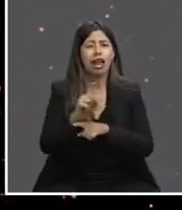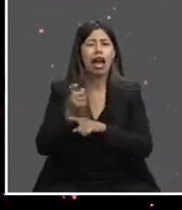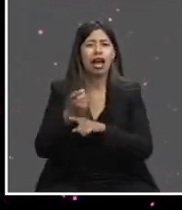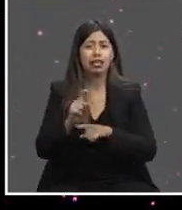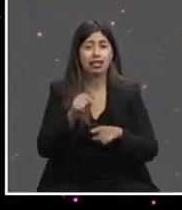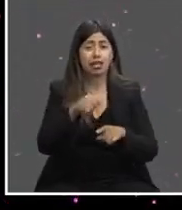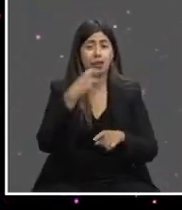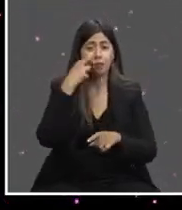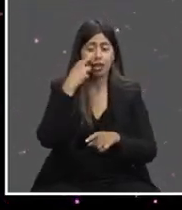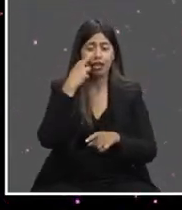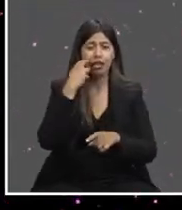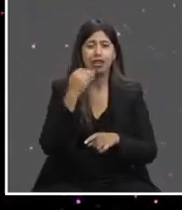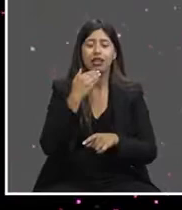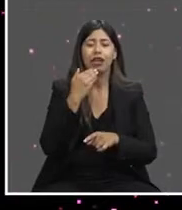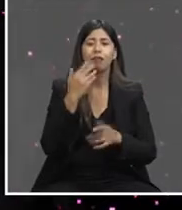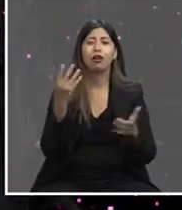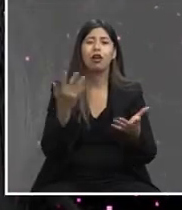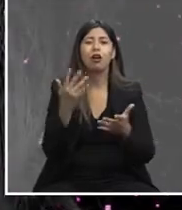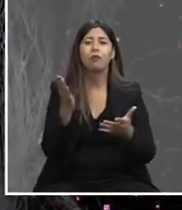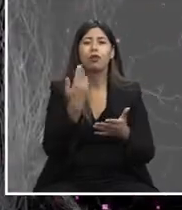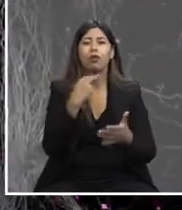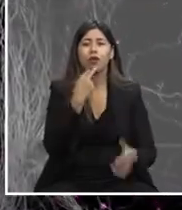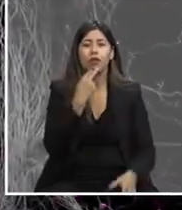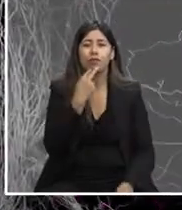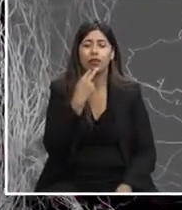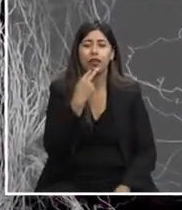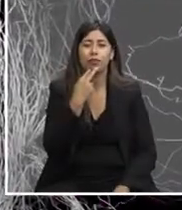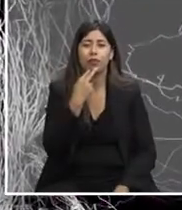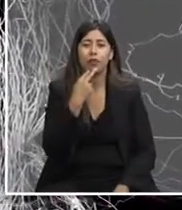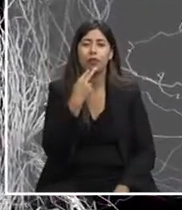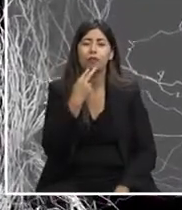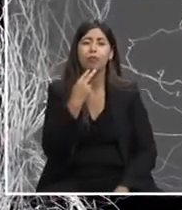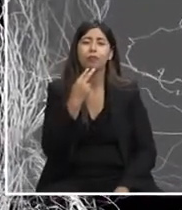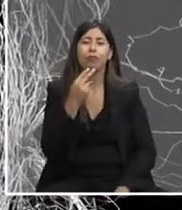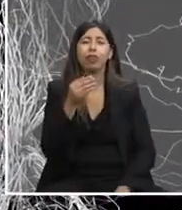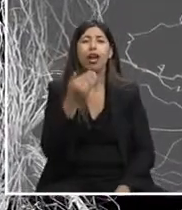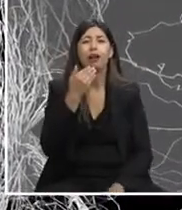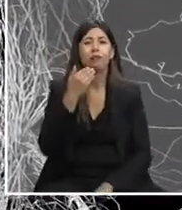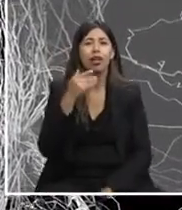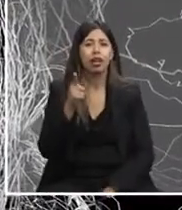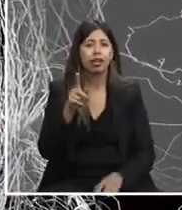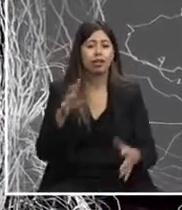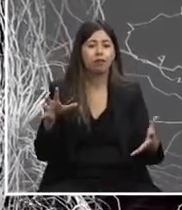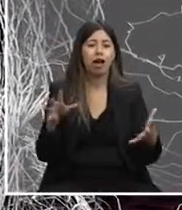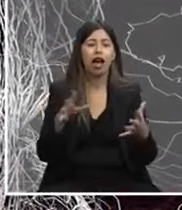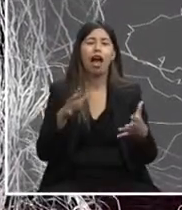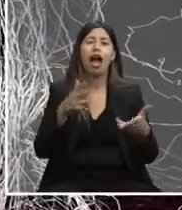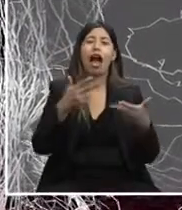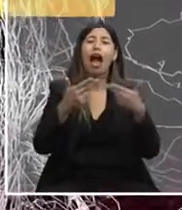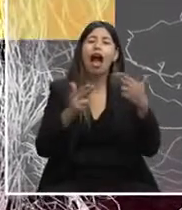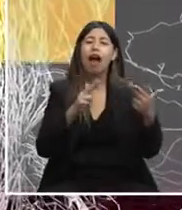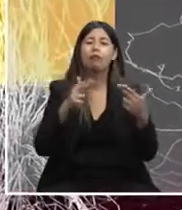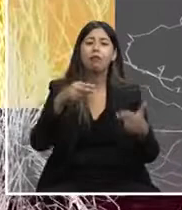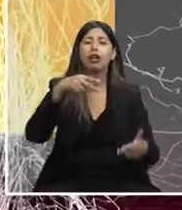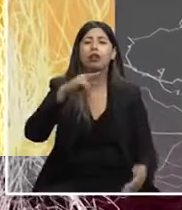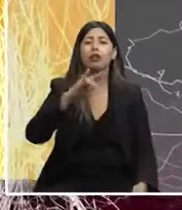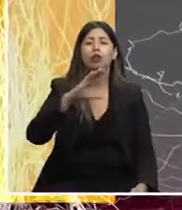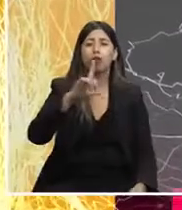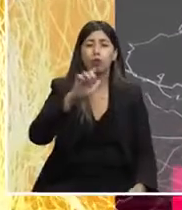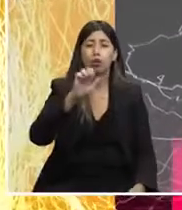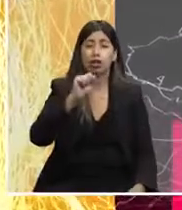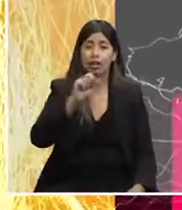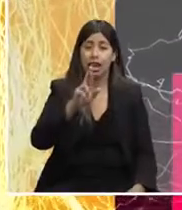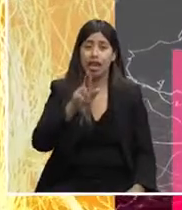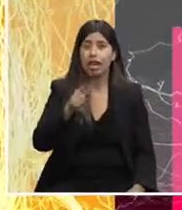time. The advent of nuclear weapons posed a real risk of human extinction in the 20th century. With the